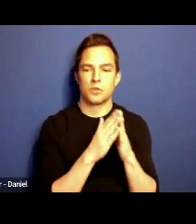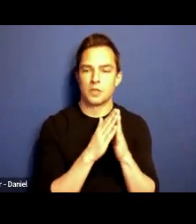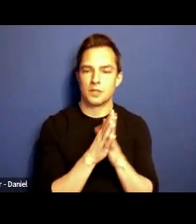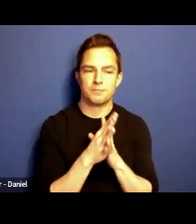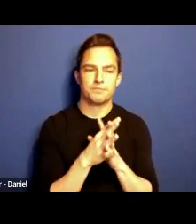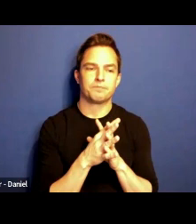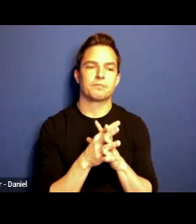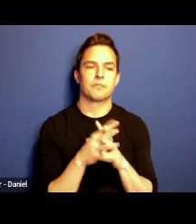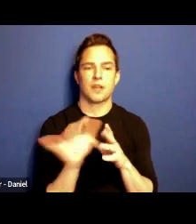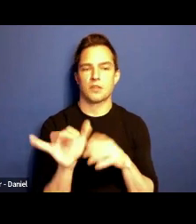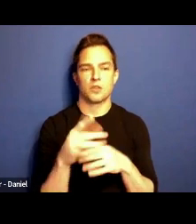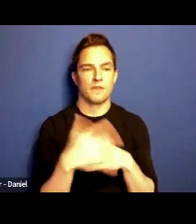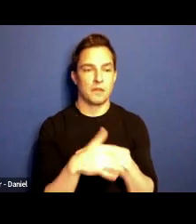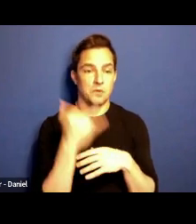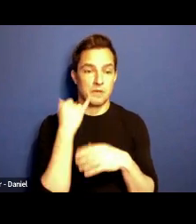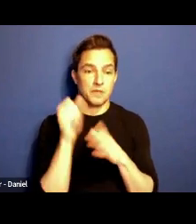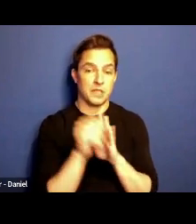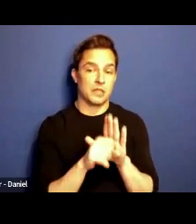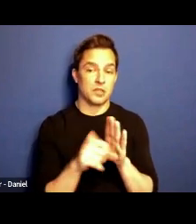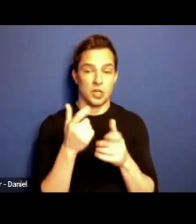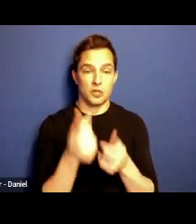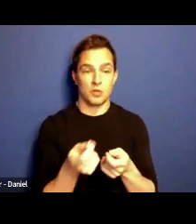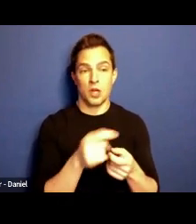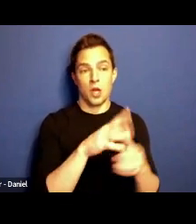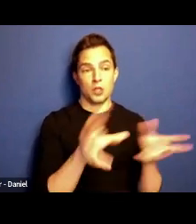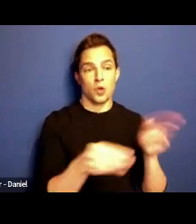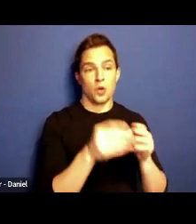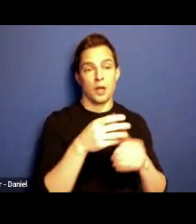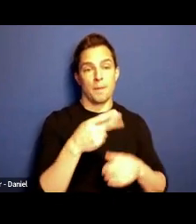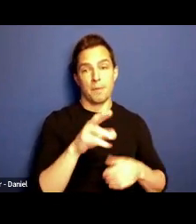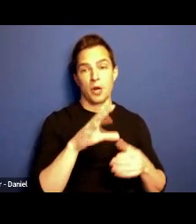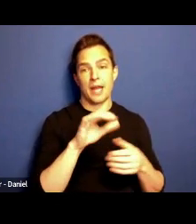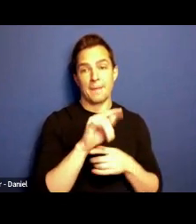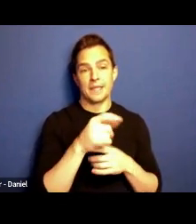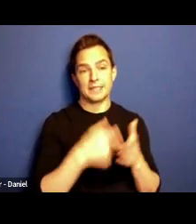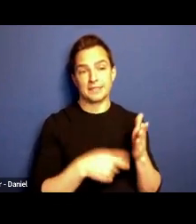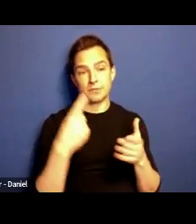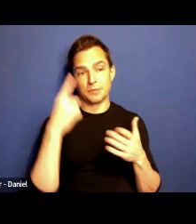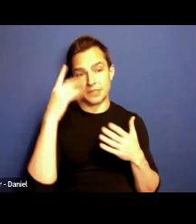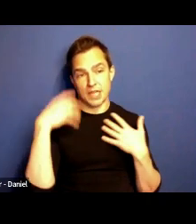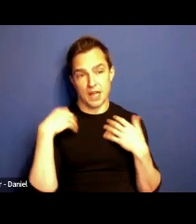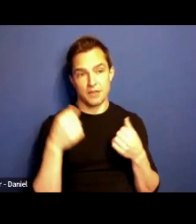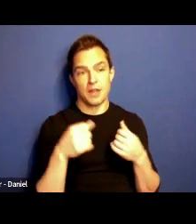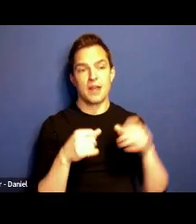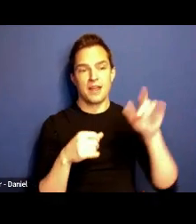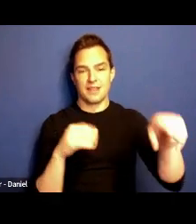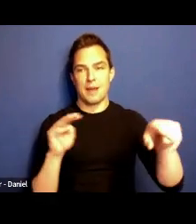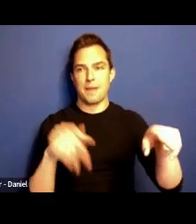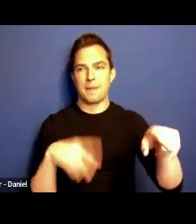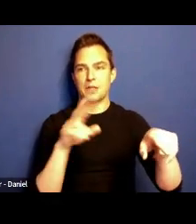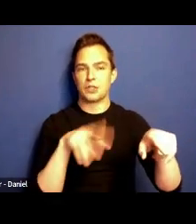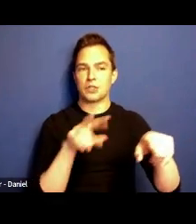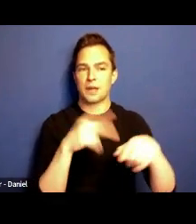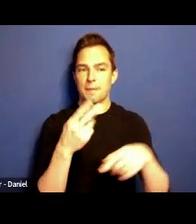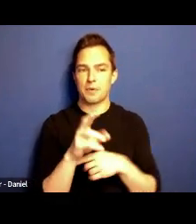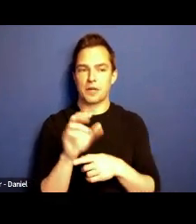also if states are interested. Total per capita spending for mental health. And then this map looks at the per capita spending